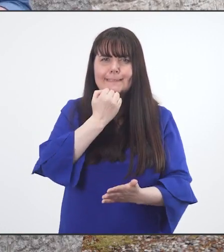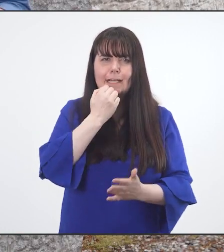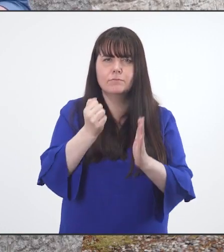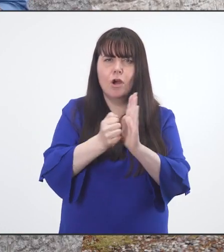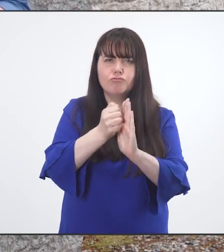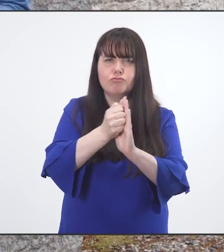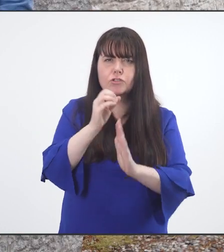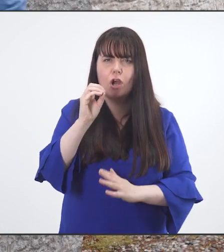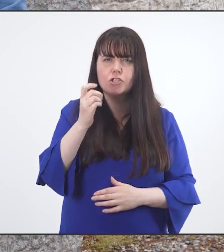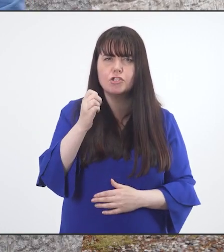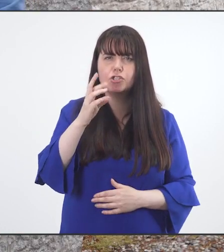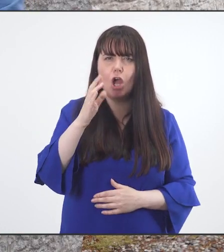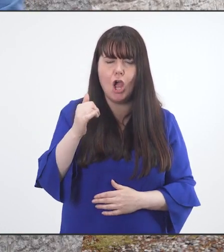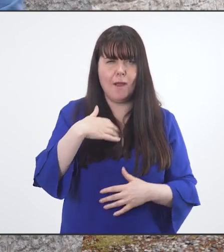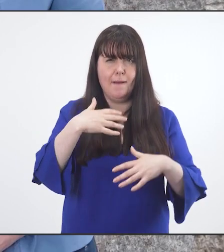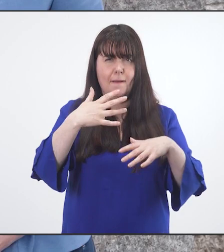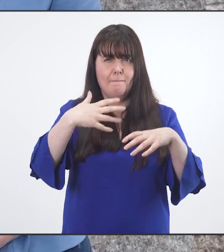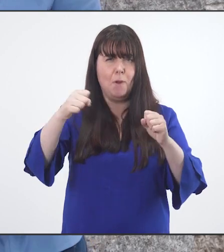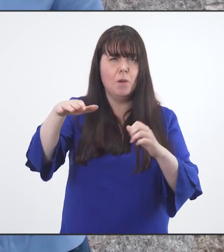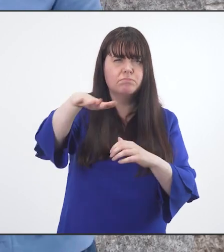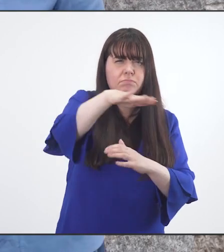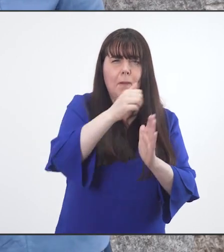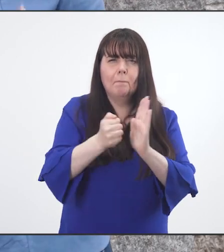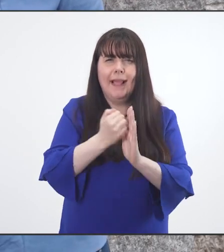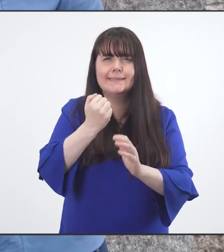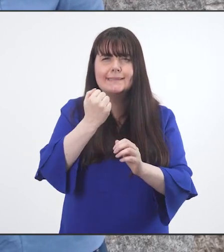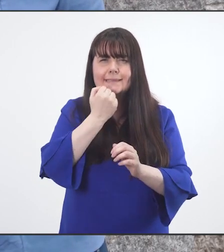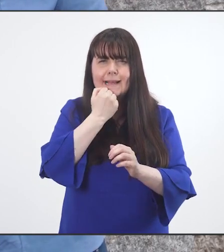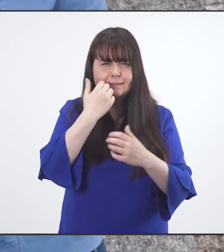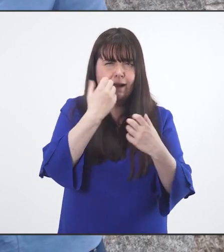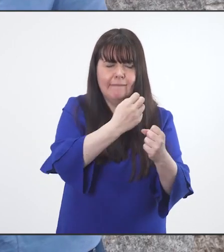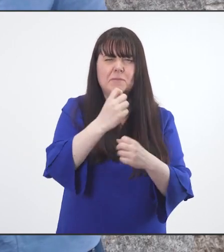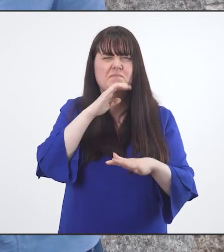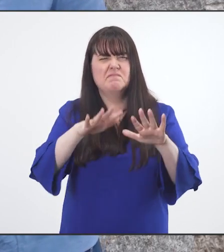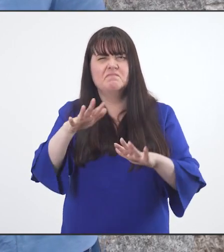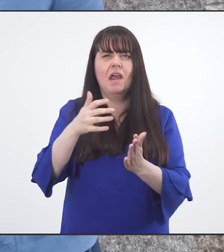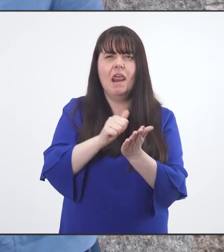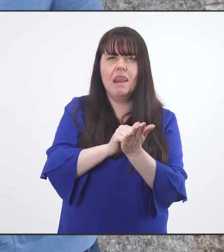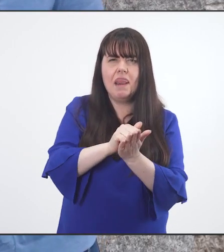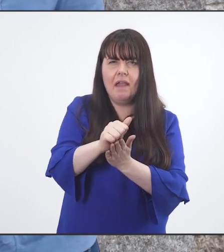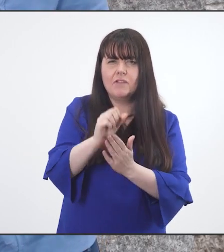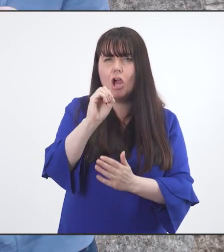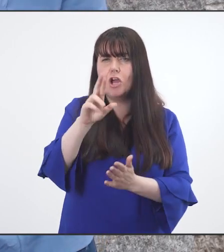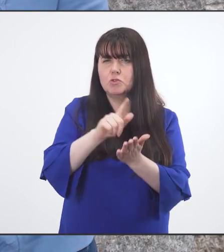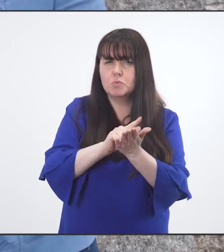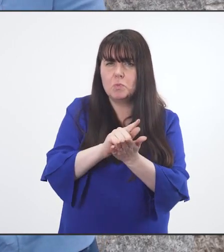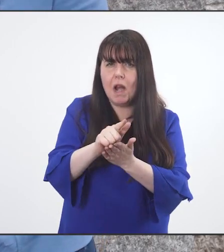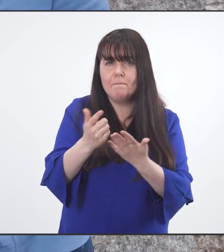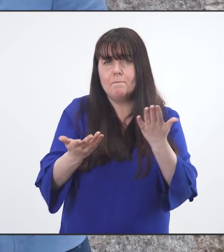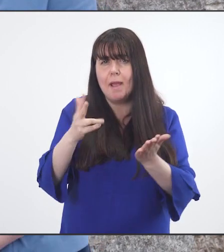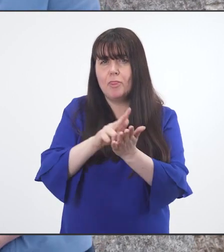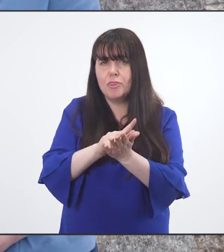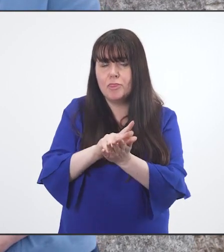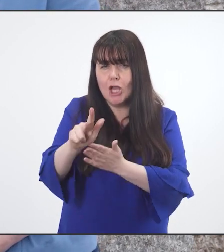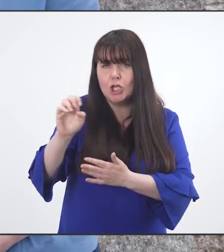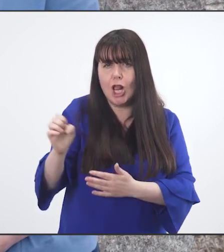the exact date of the construction of the oratory. Most of the comparable buildings date to either the 11th, 12th, or possibly even the